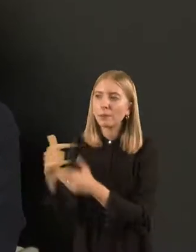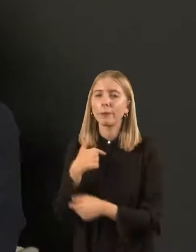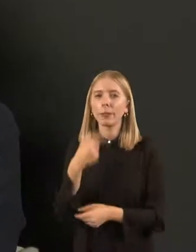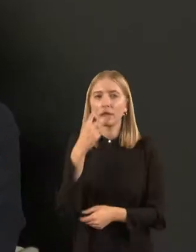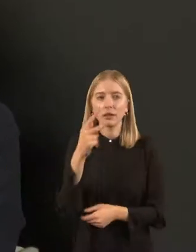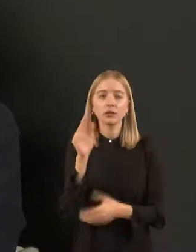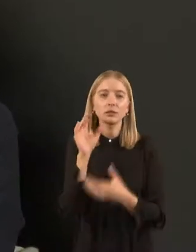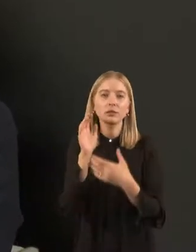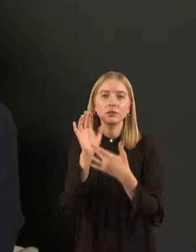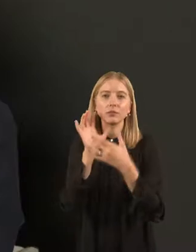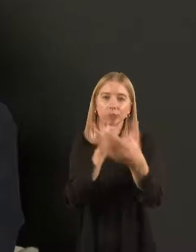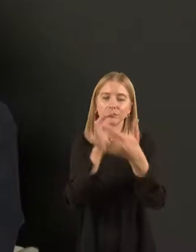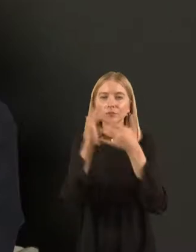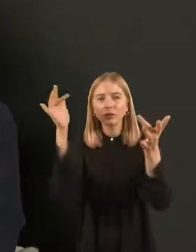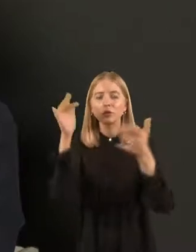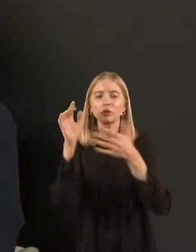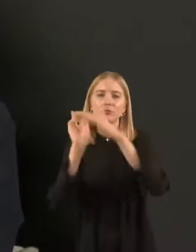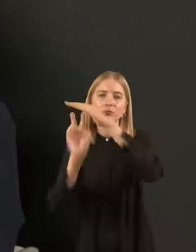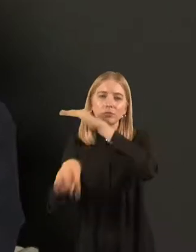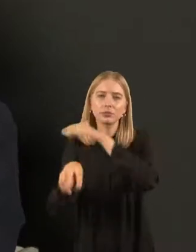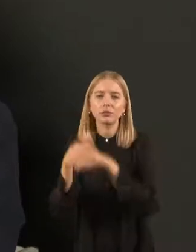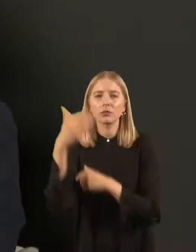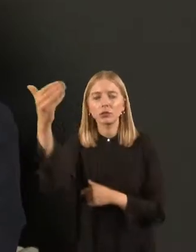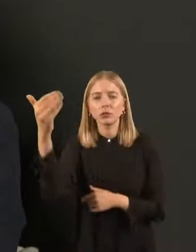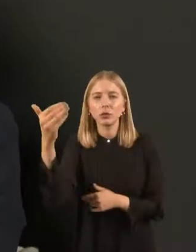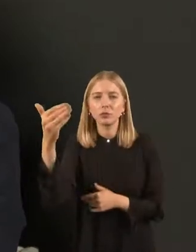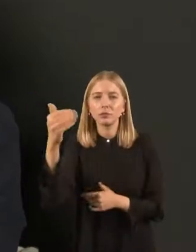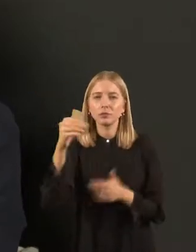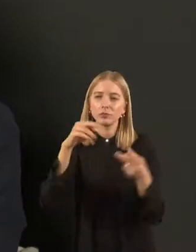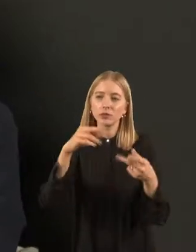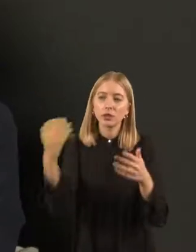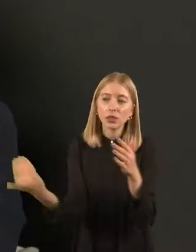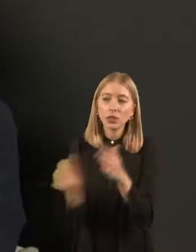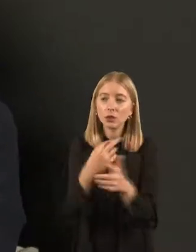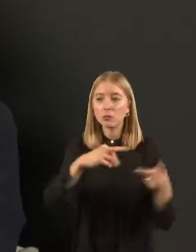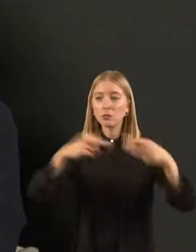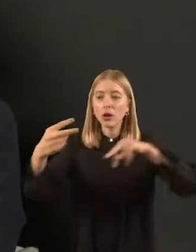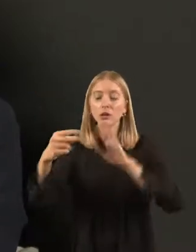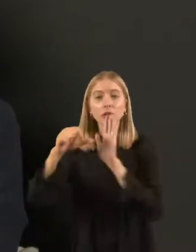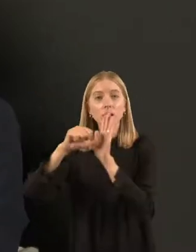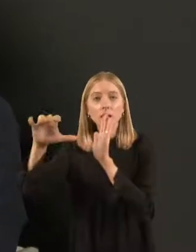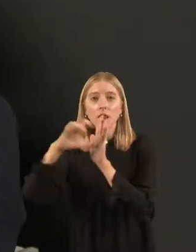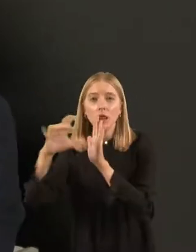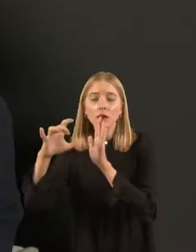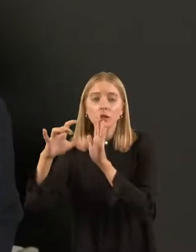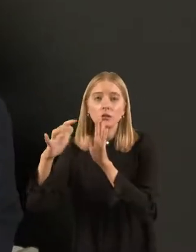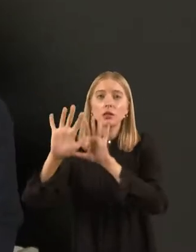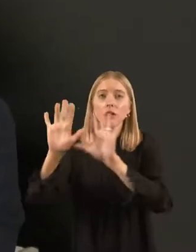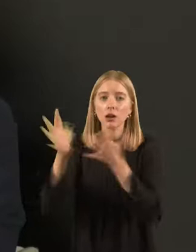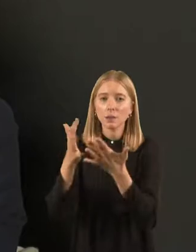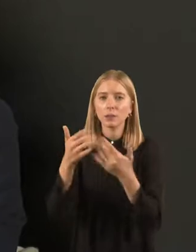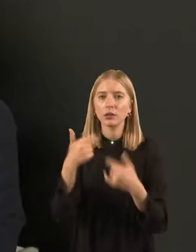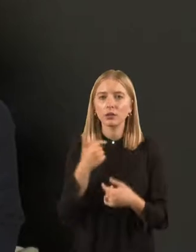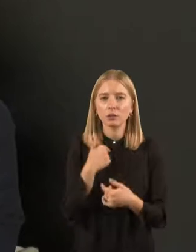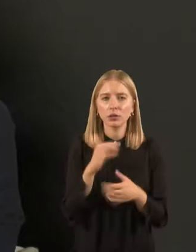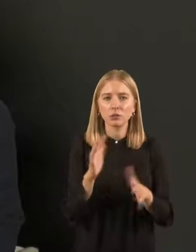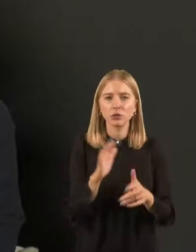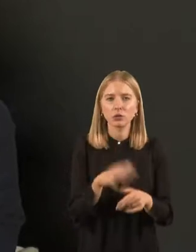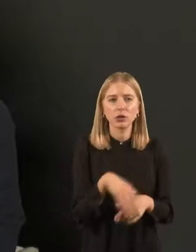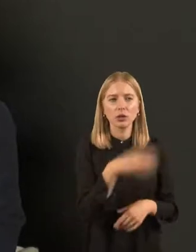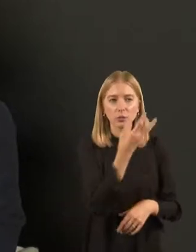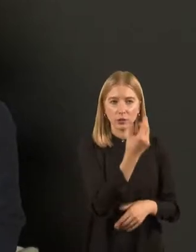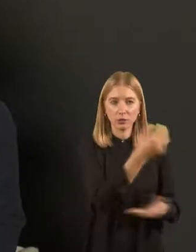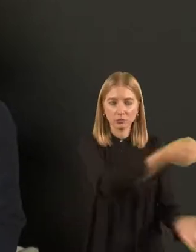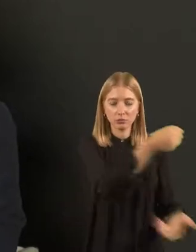plan, and when you take the number that is planned, the funds that are